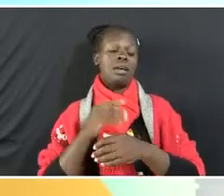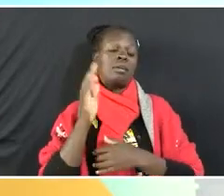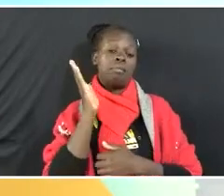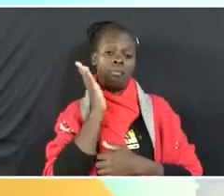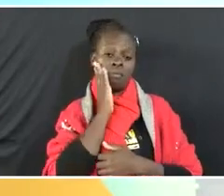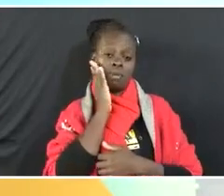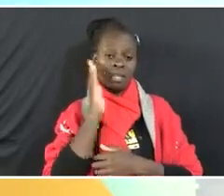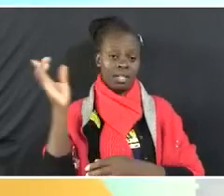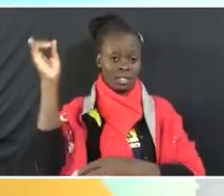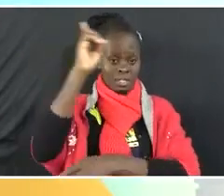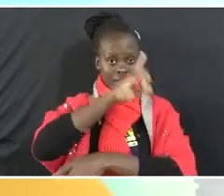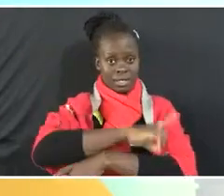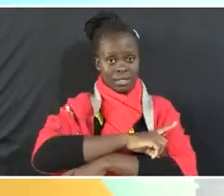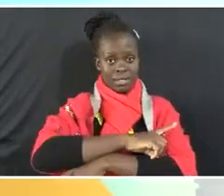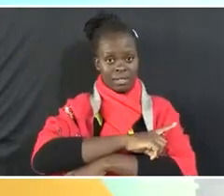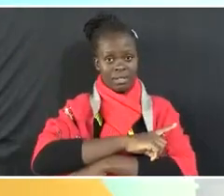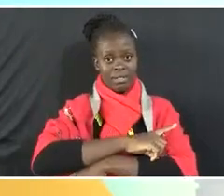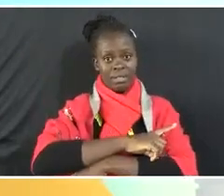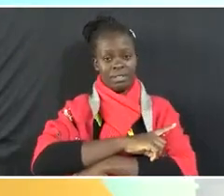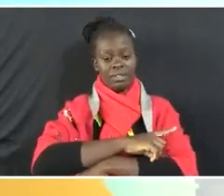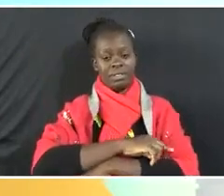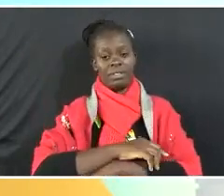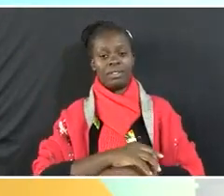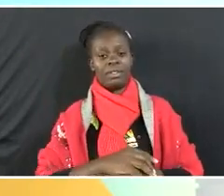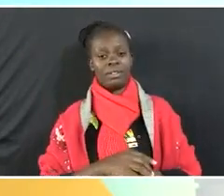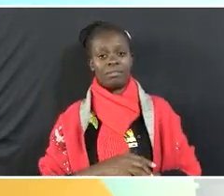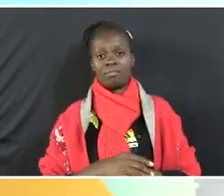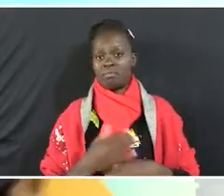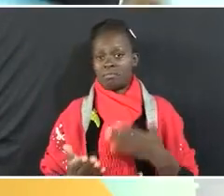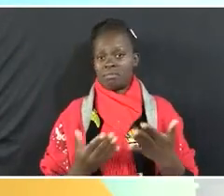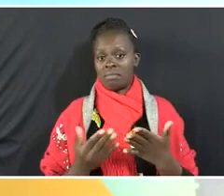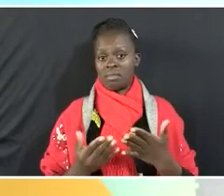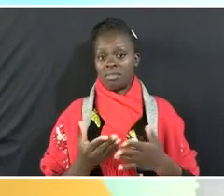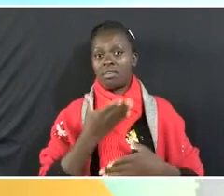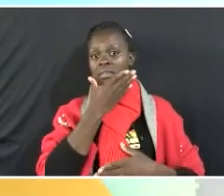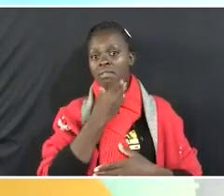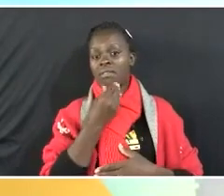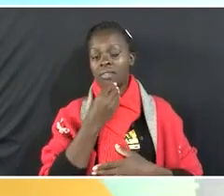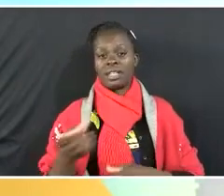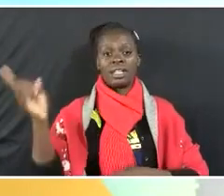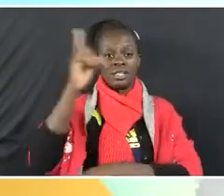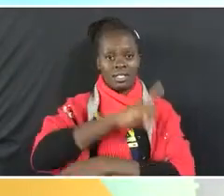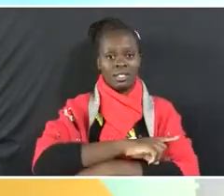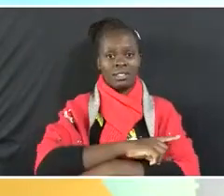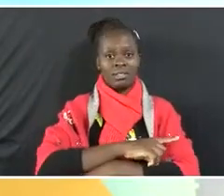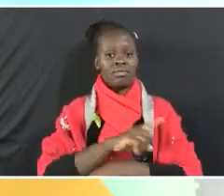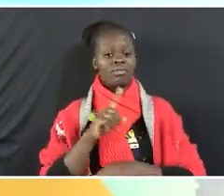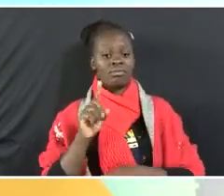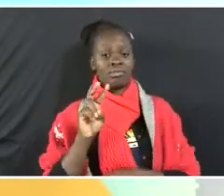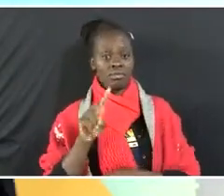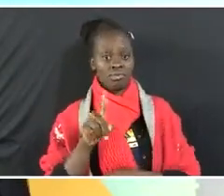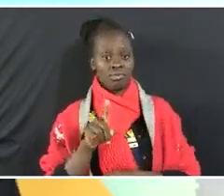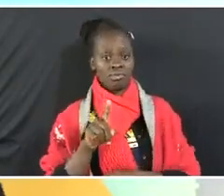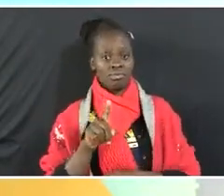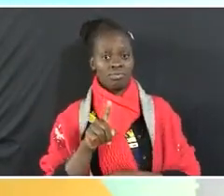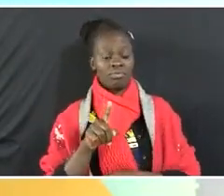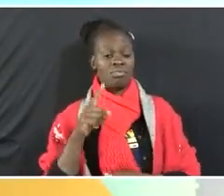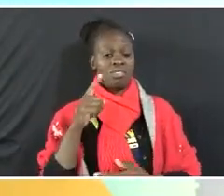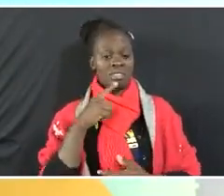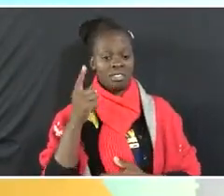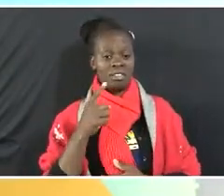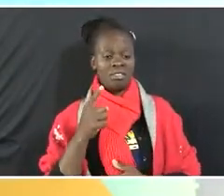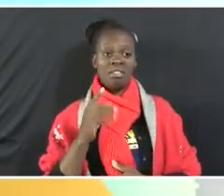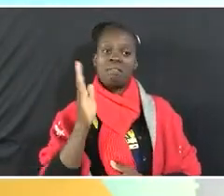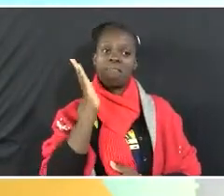it. And it's Mother's Day or Father's Day. Then you are full online telling us the way. The mother is the